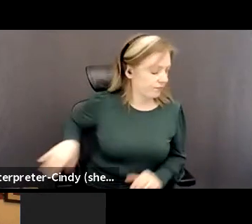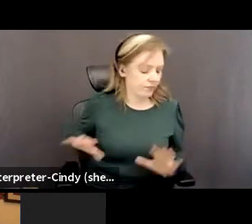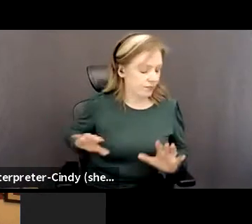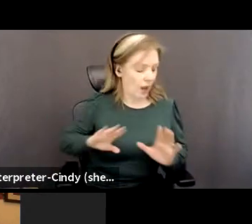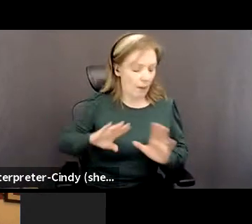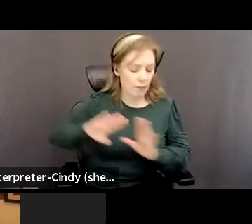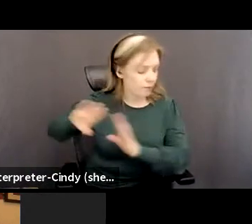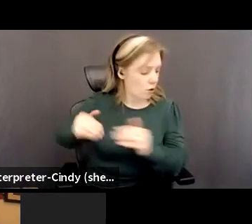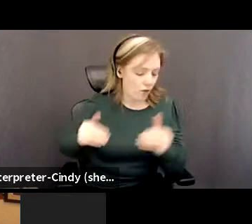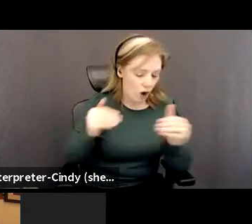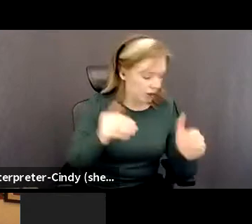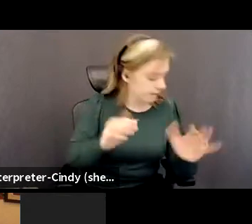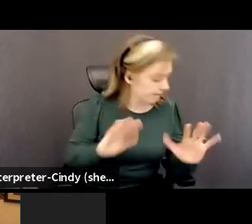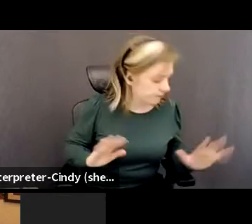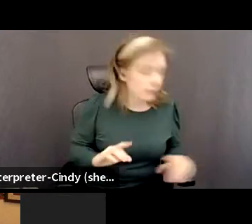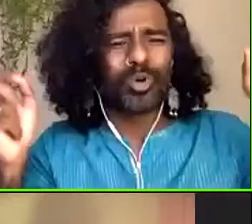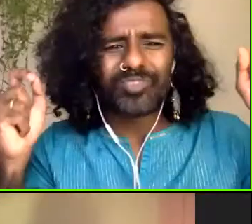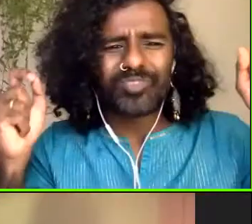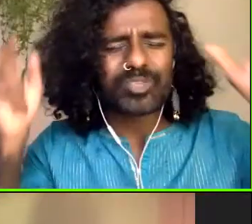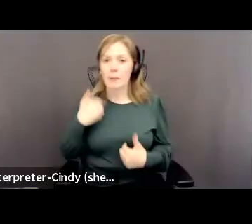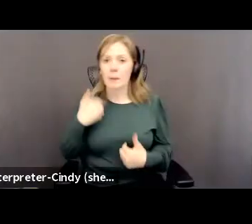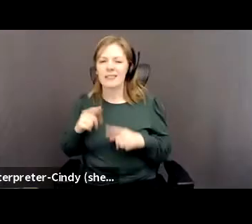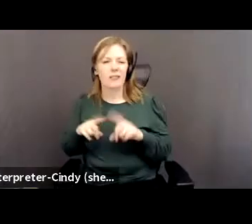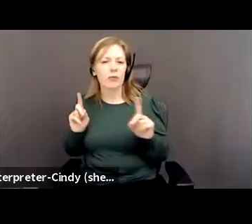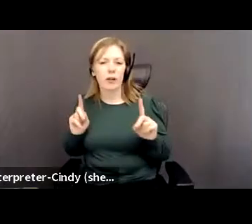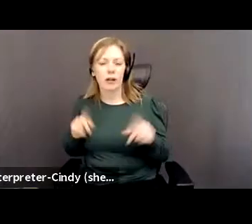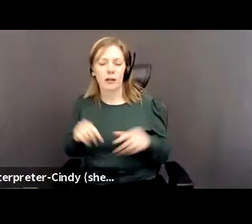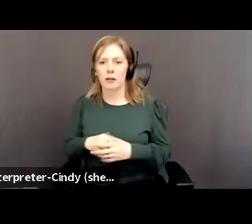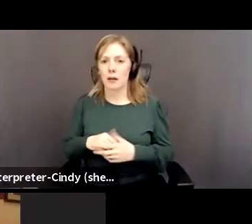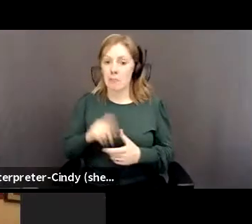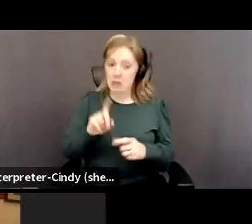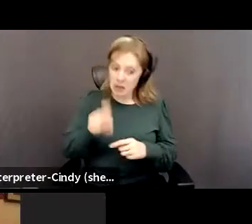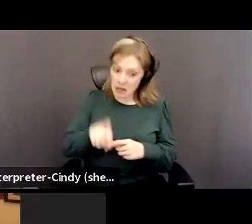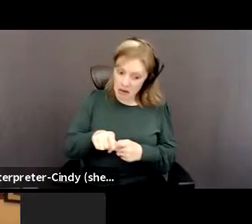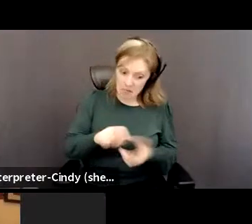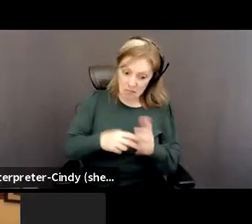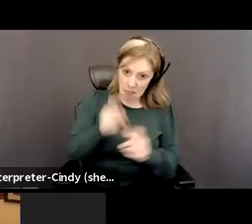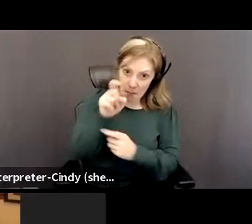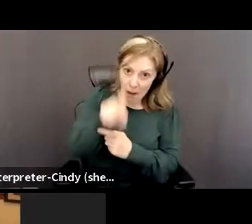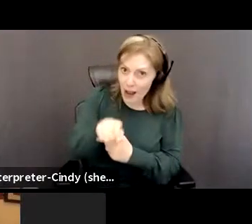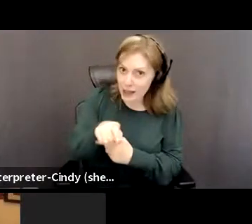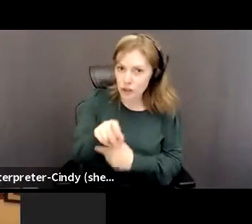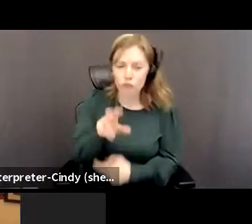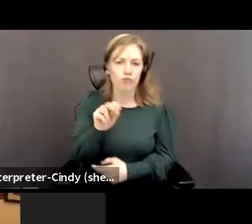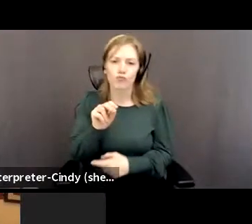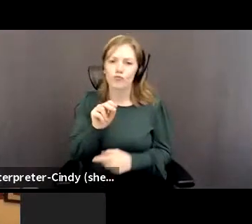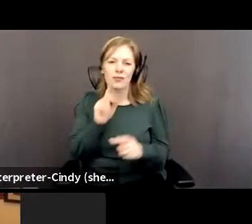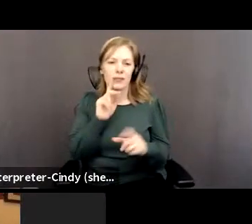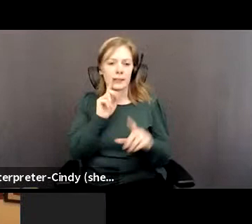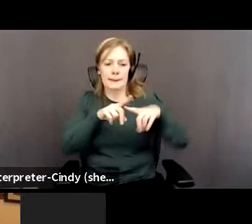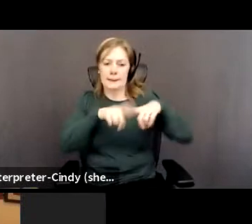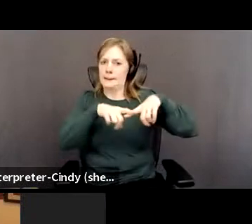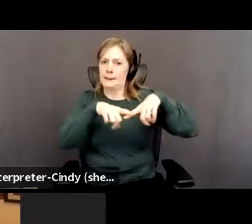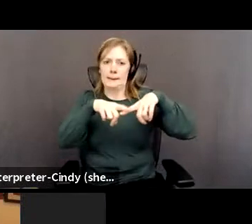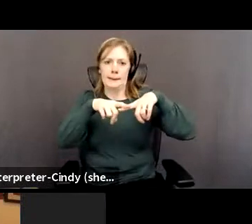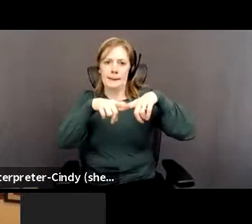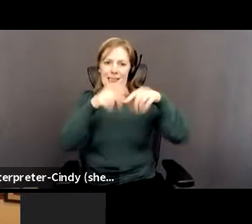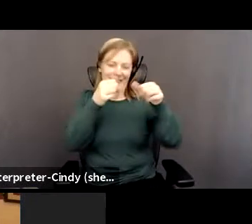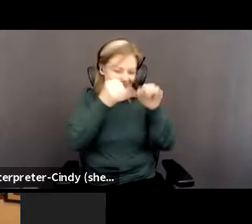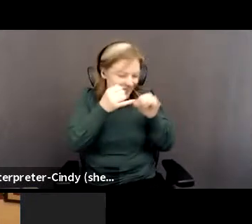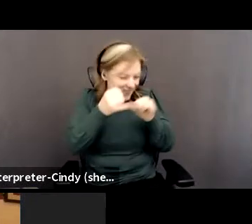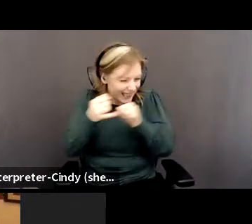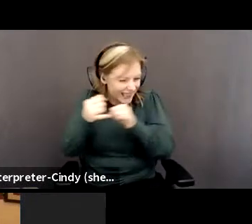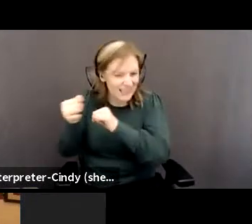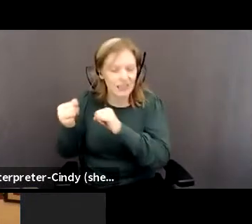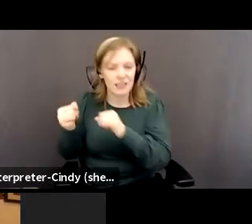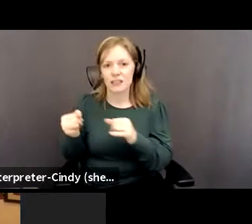think it's a trope, you know? I don't think it's a structural, like, I think it's way more nuanced than that. I don't think it's just like, this is what it is.